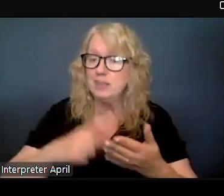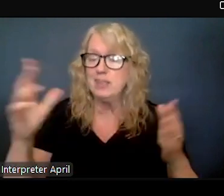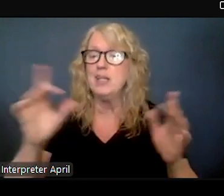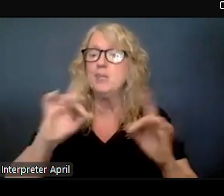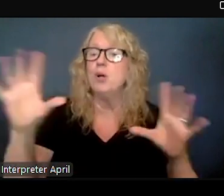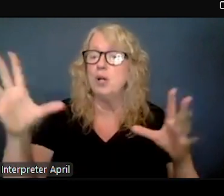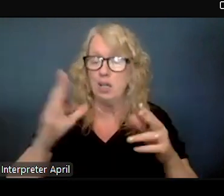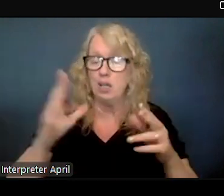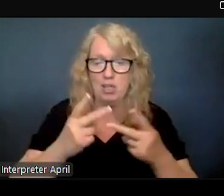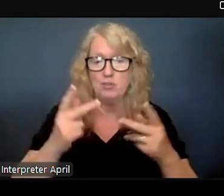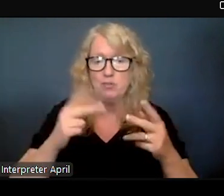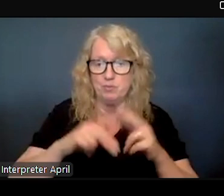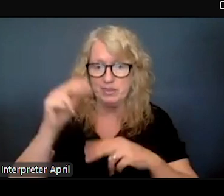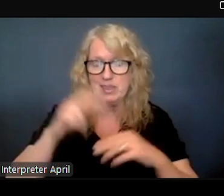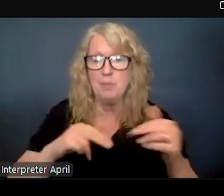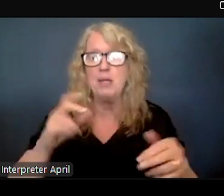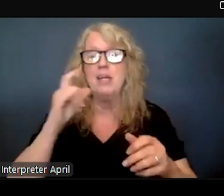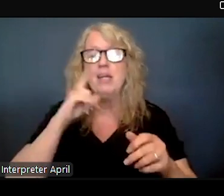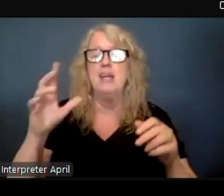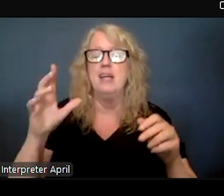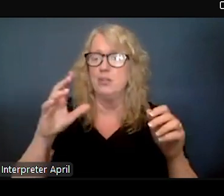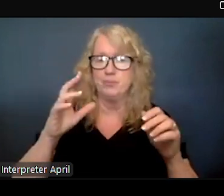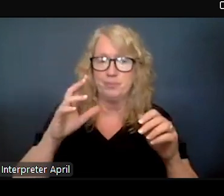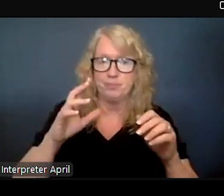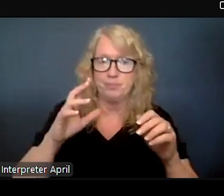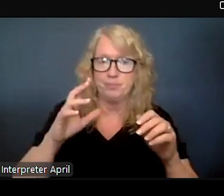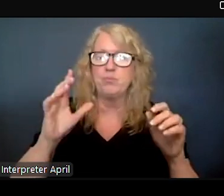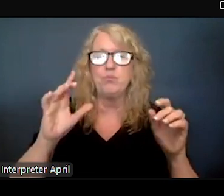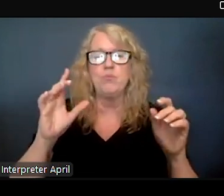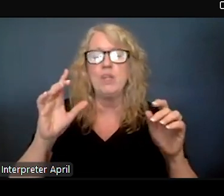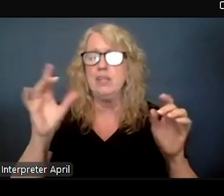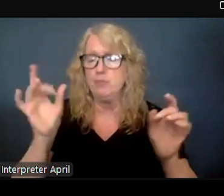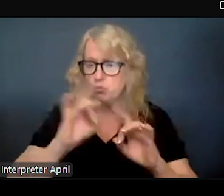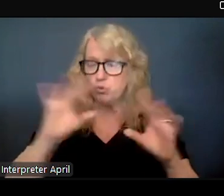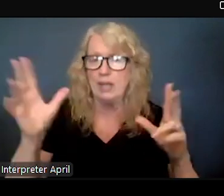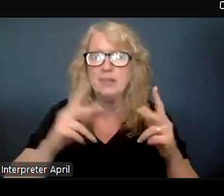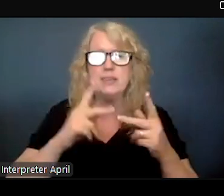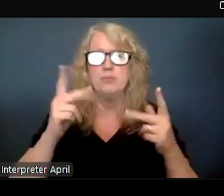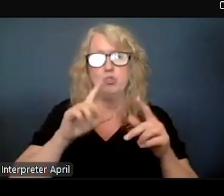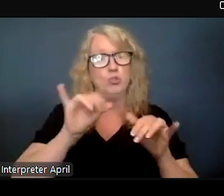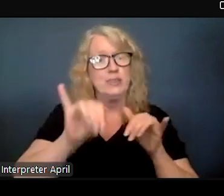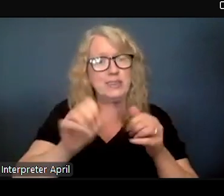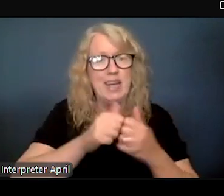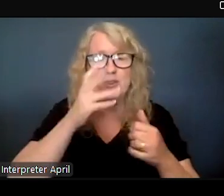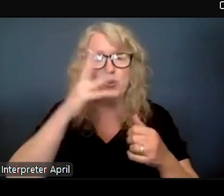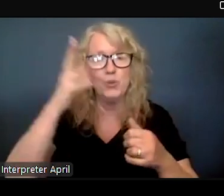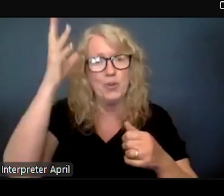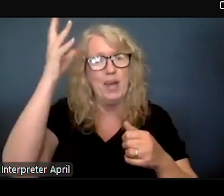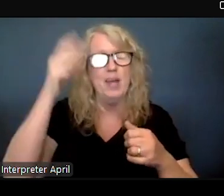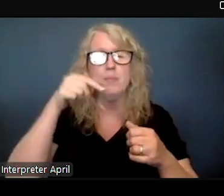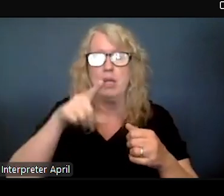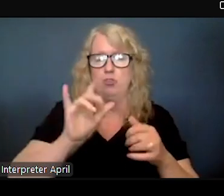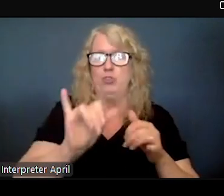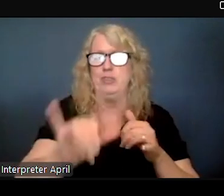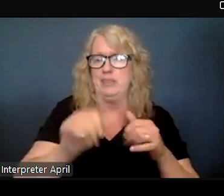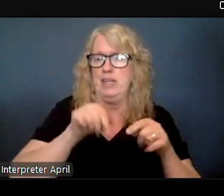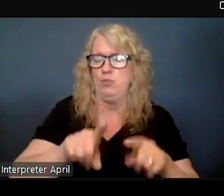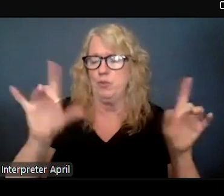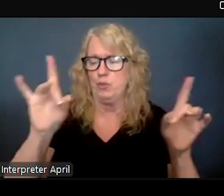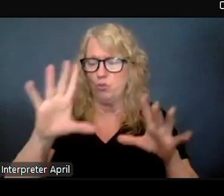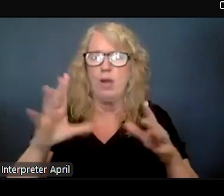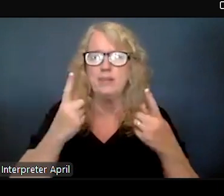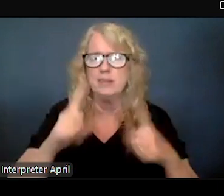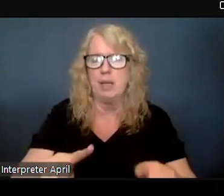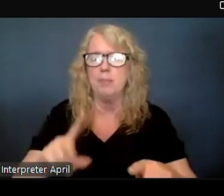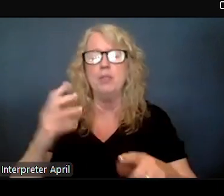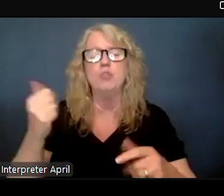crisis facilities, on whether crisis facilities should require parents to stay during a crisis episode. So hope you'll join us for